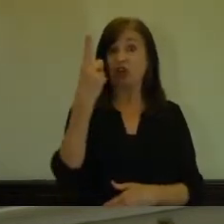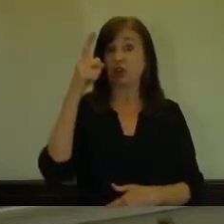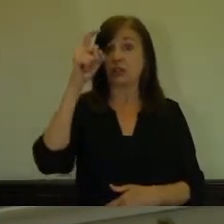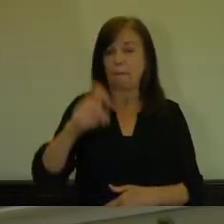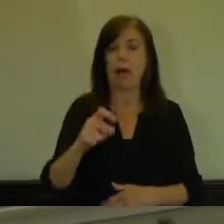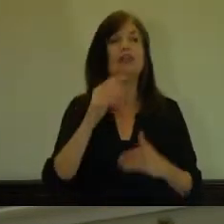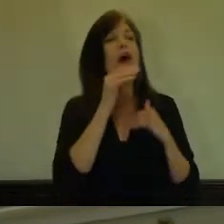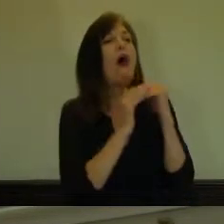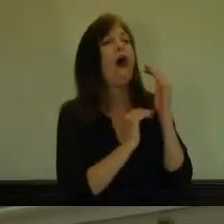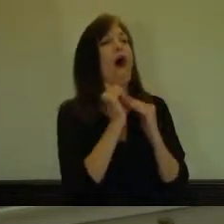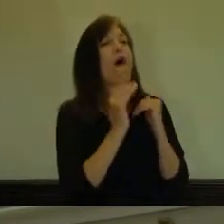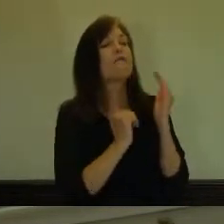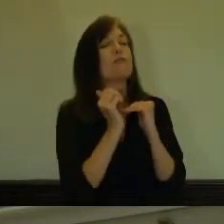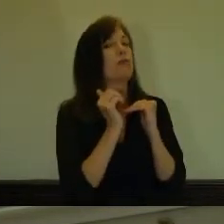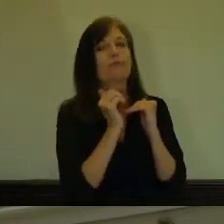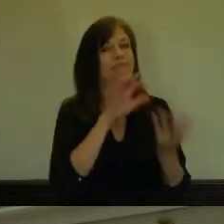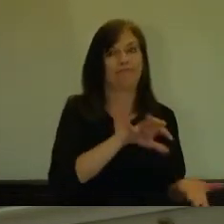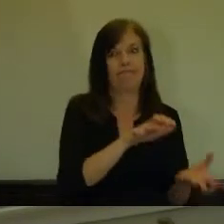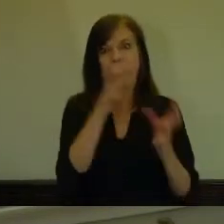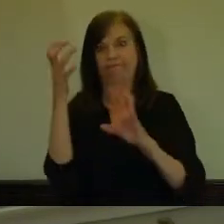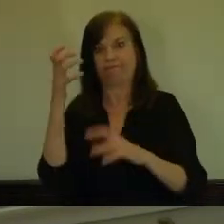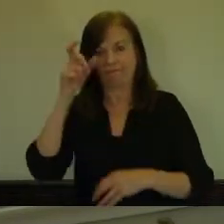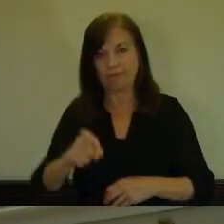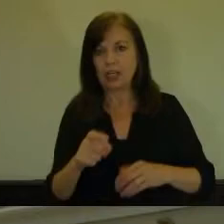shakes up the comfortable status quo.